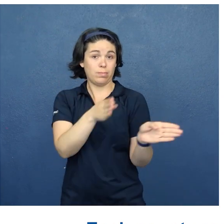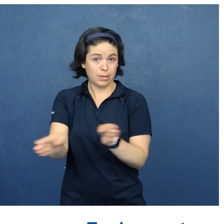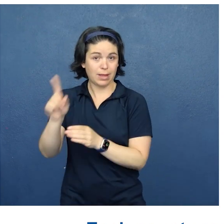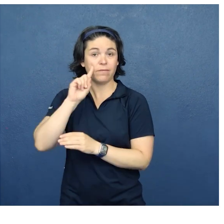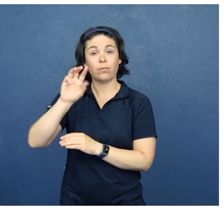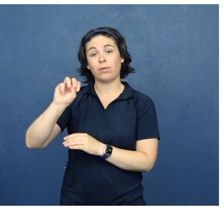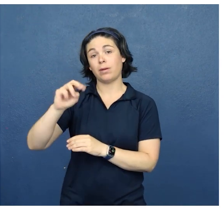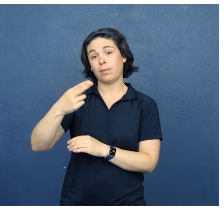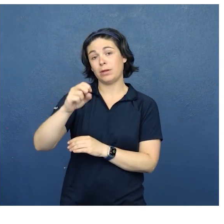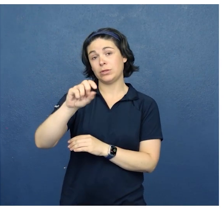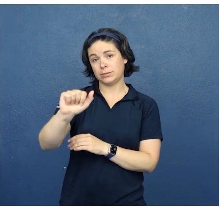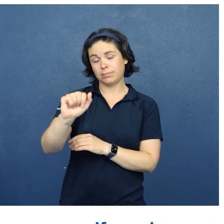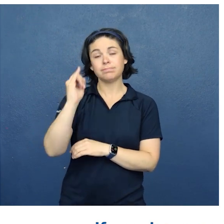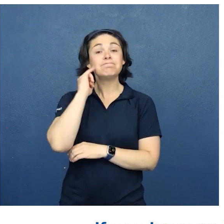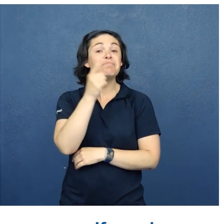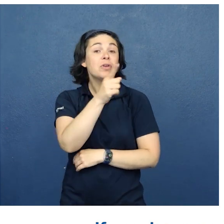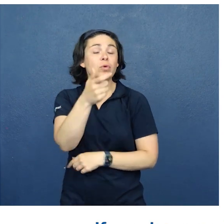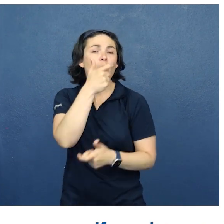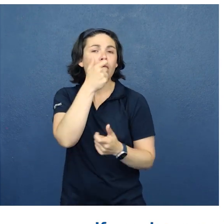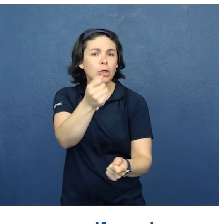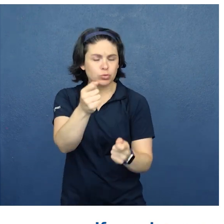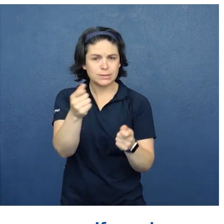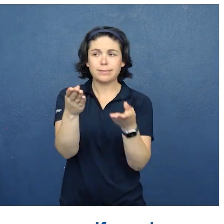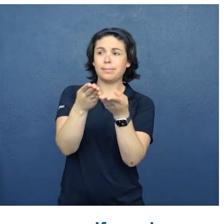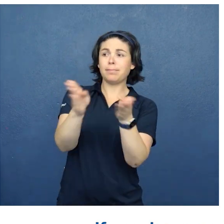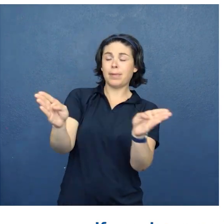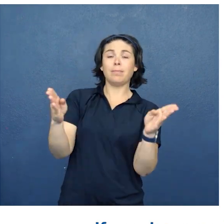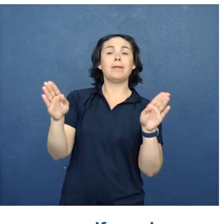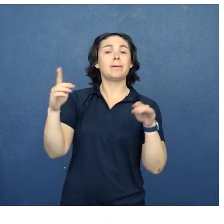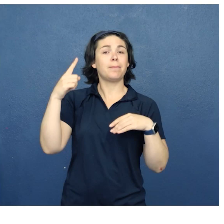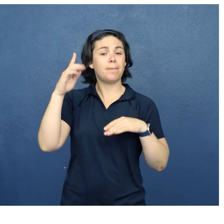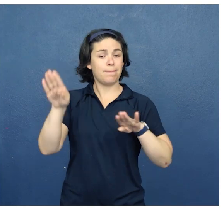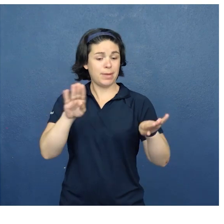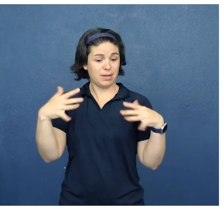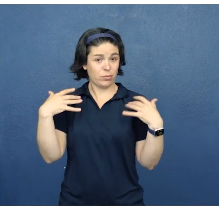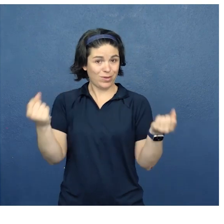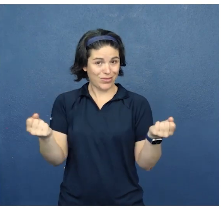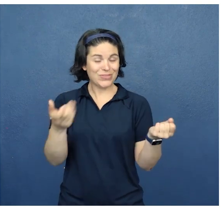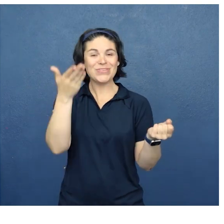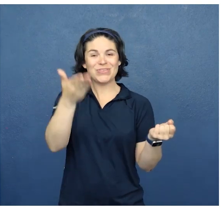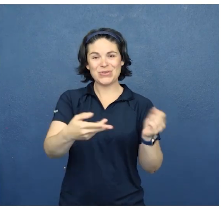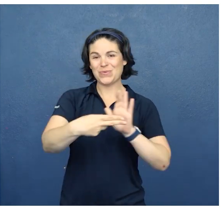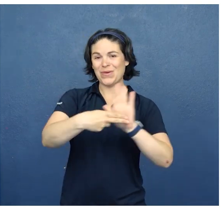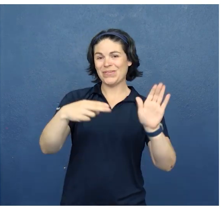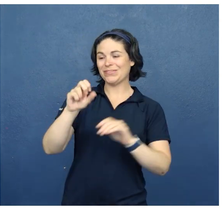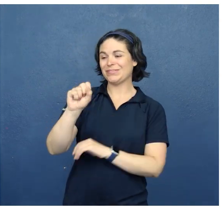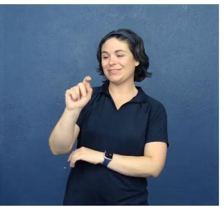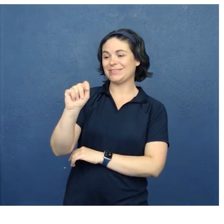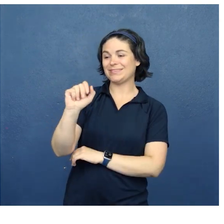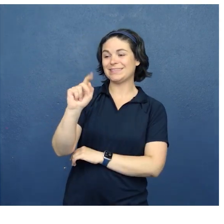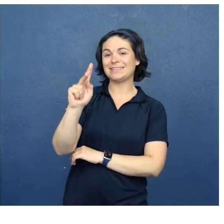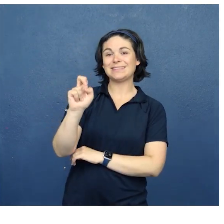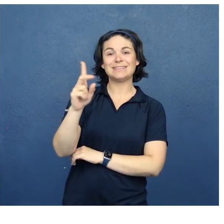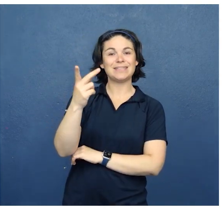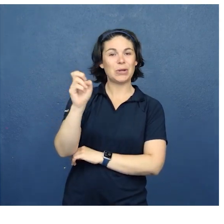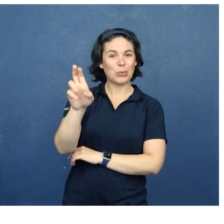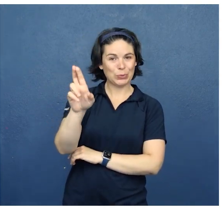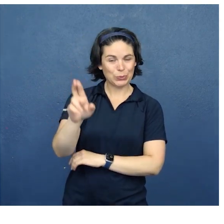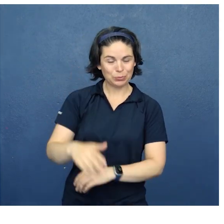plan. If you have an interest in the public behavioral health care system in Riverside County, you are a Riverside County